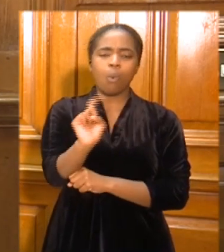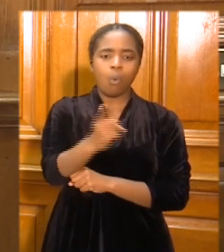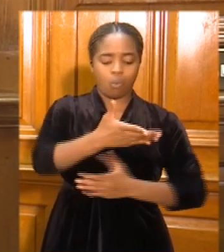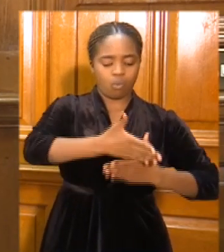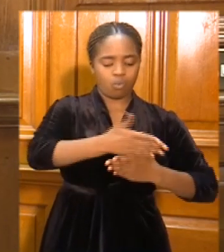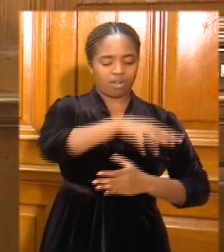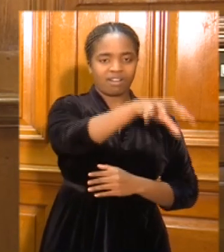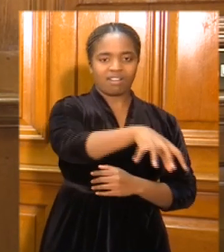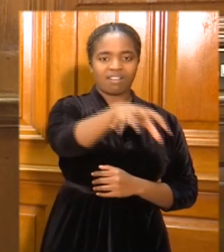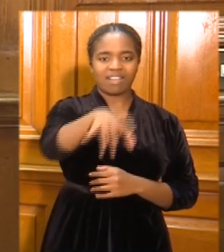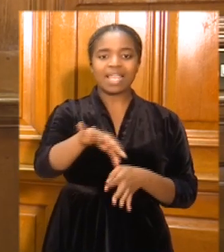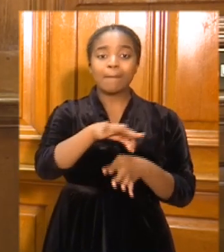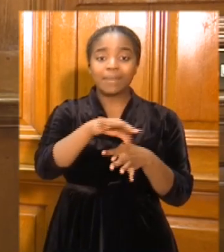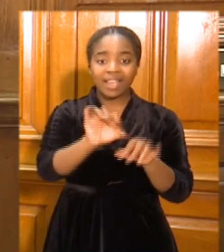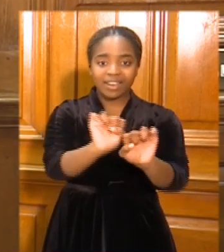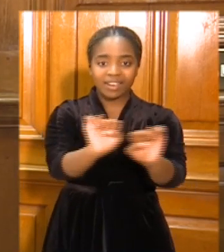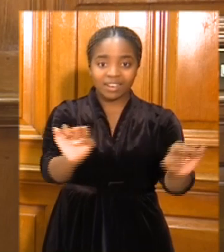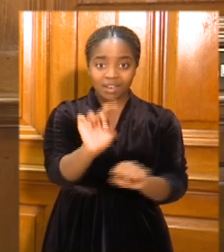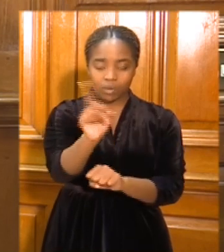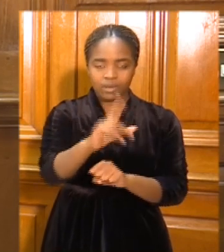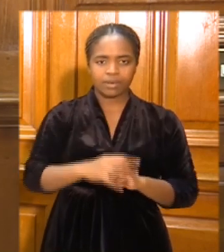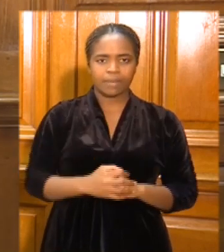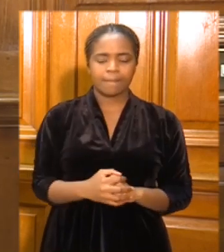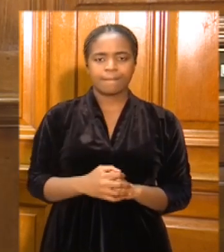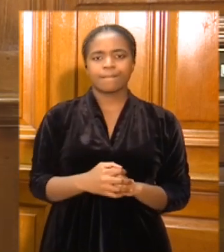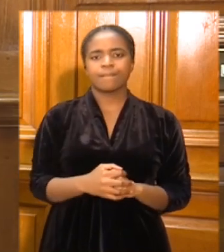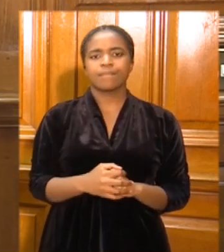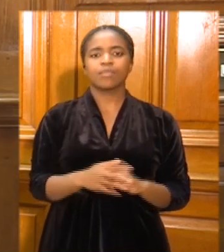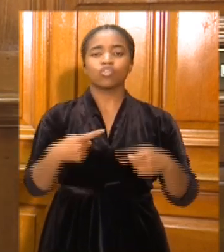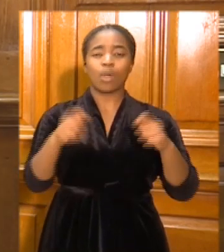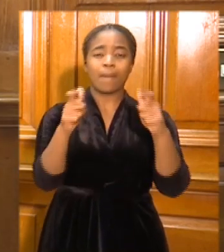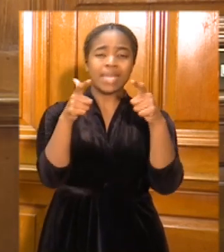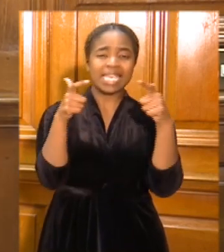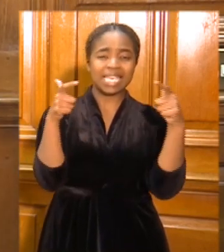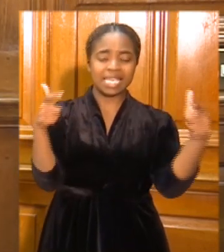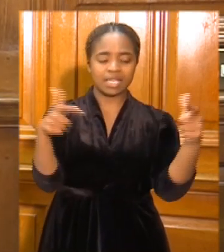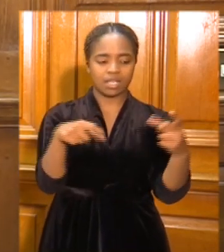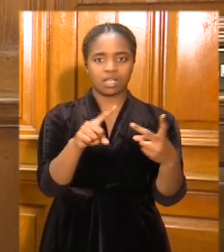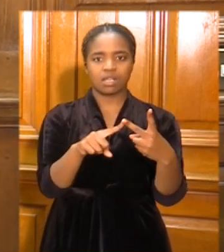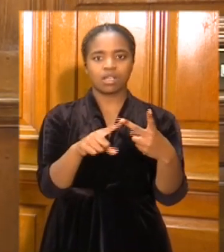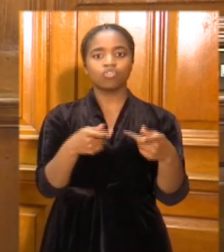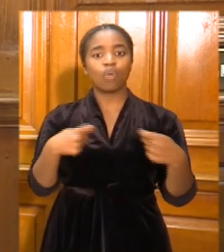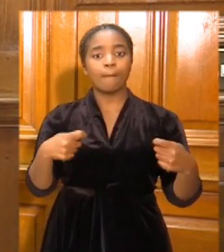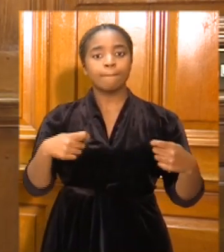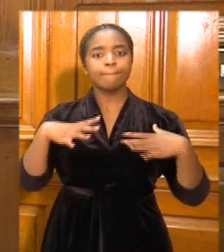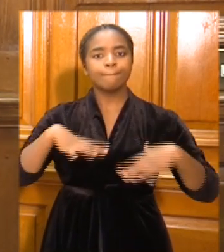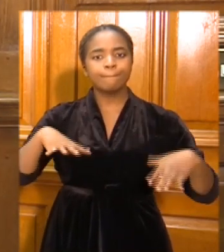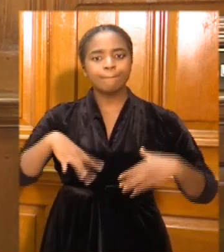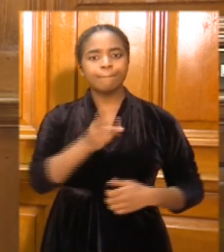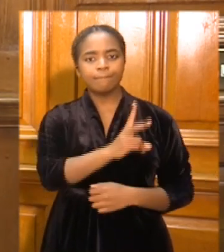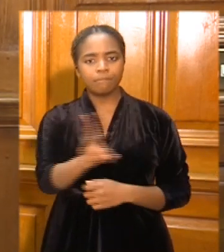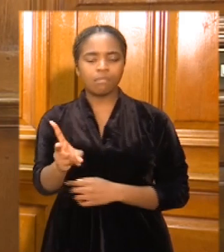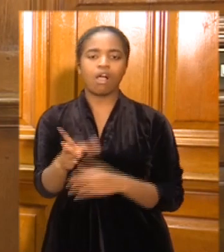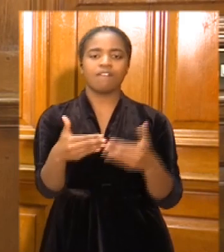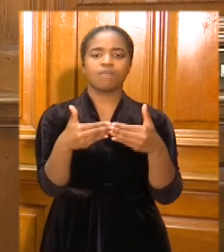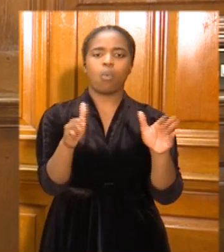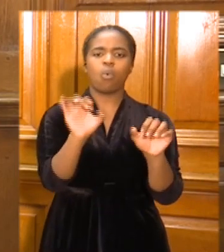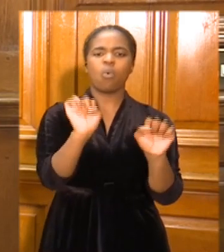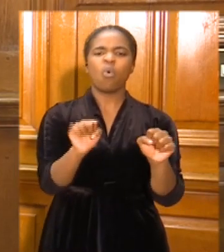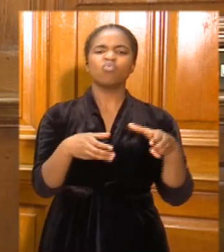workplace. Wholesale and retail trade will be fully opened, including stores,